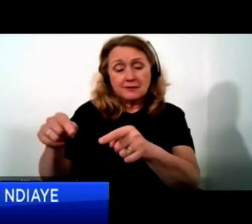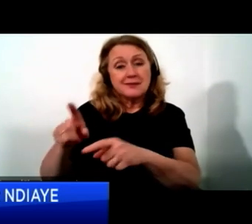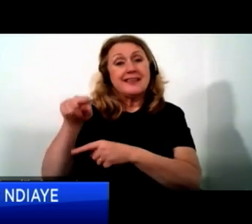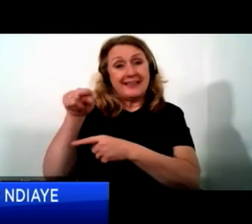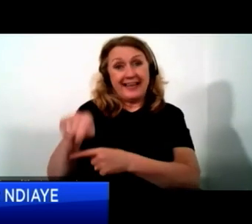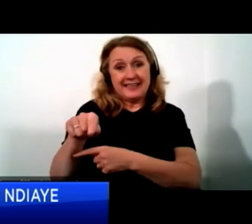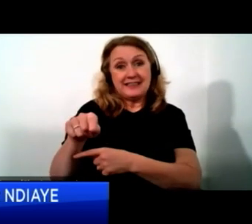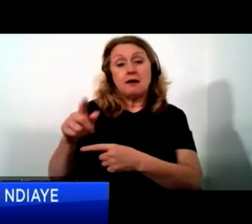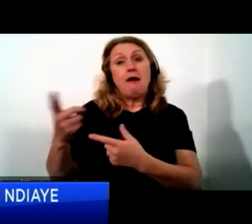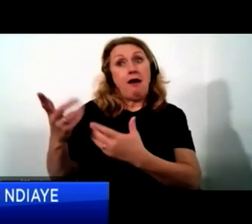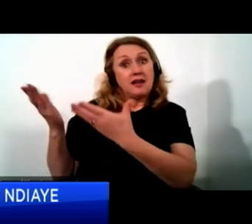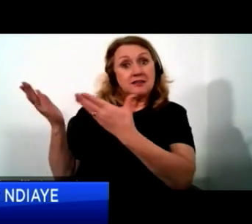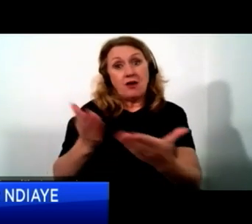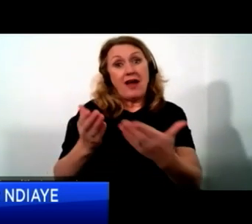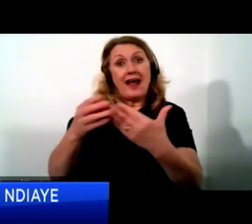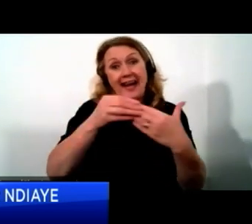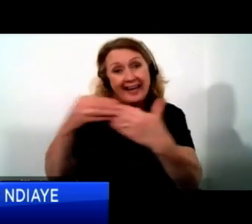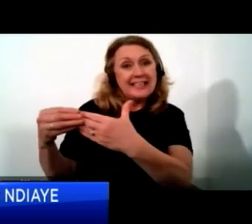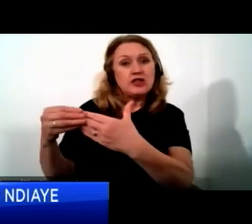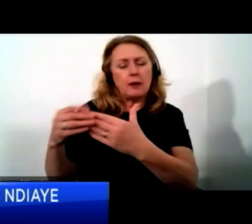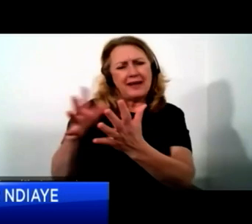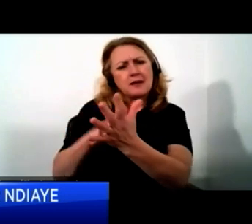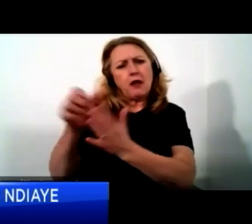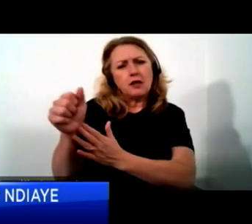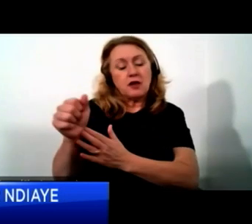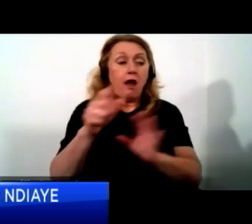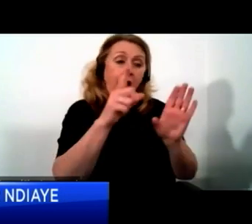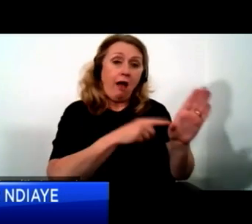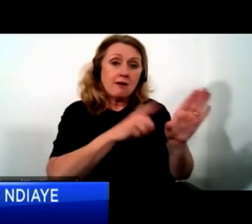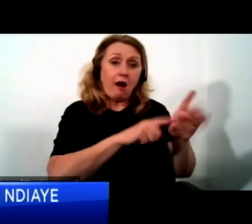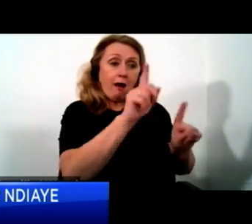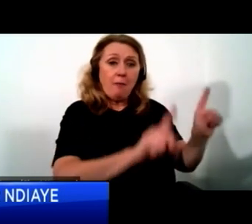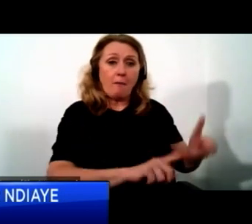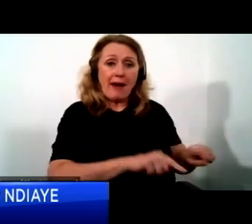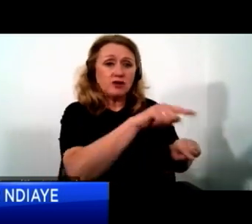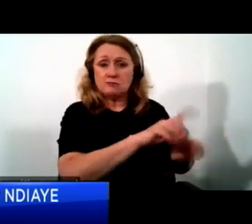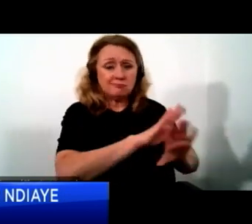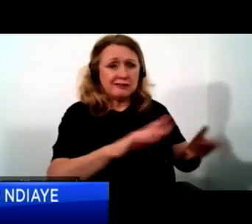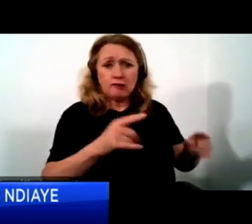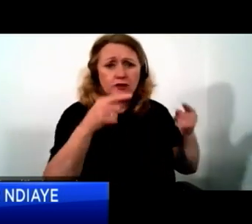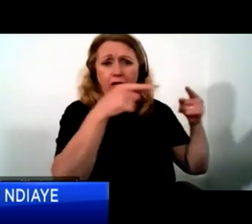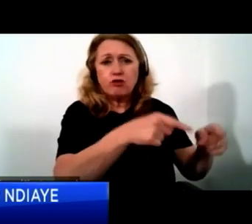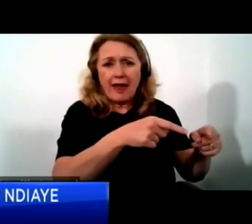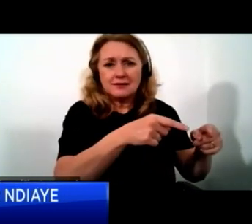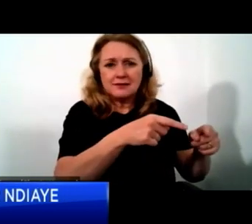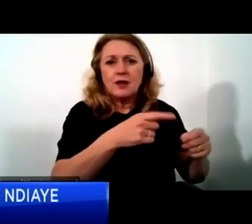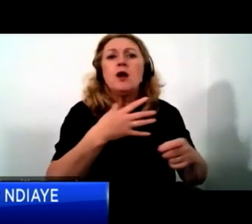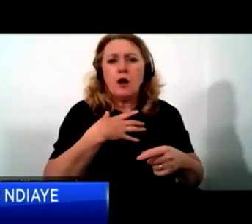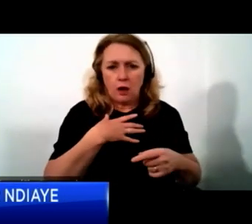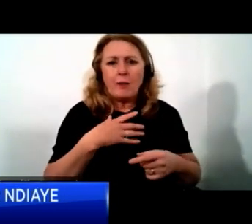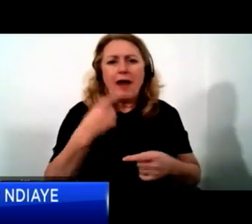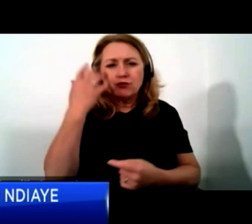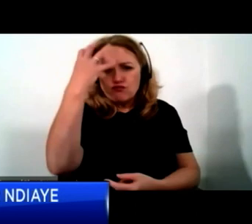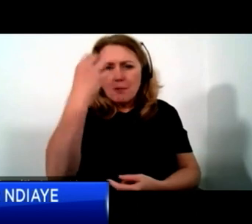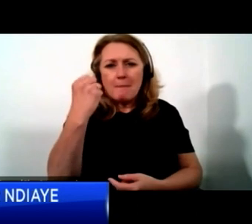leadership is a culture. A young population is not a threat when remembering why we